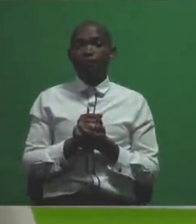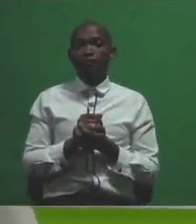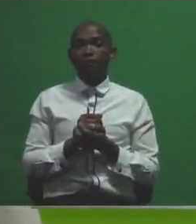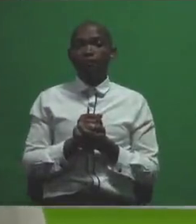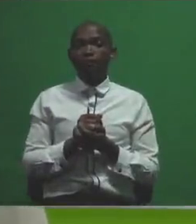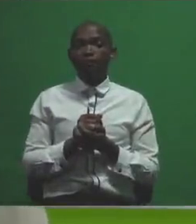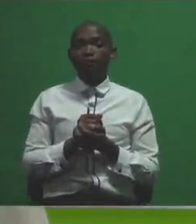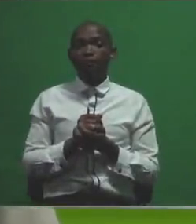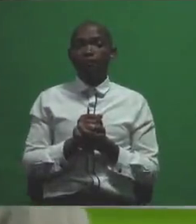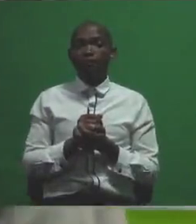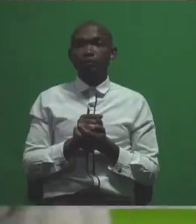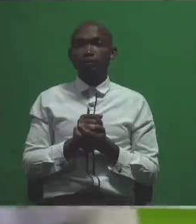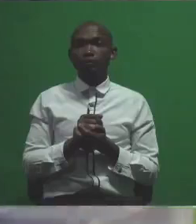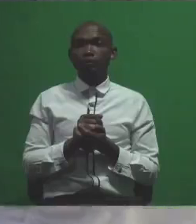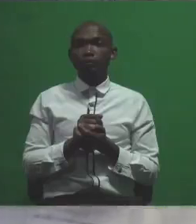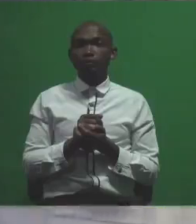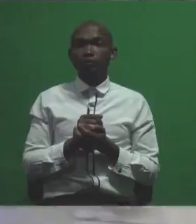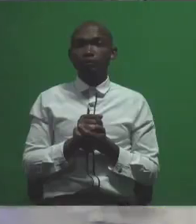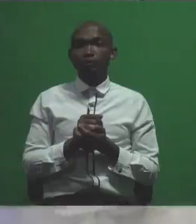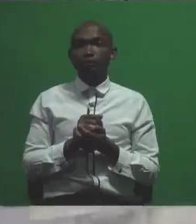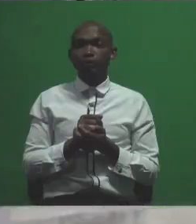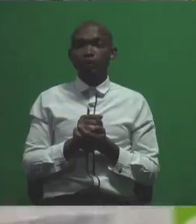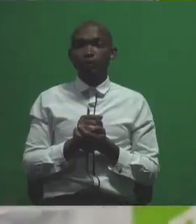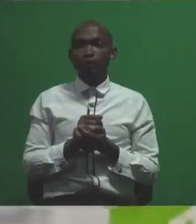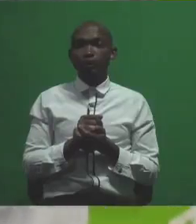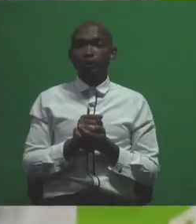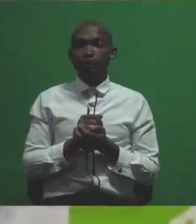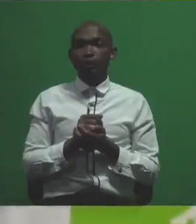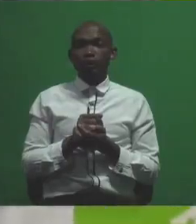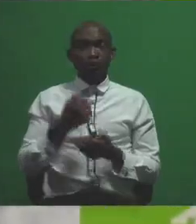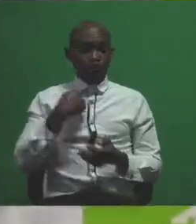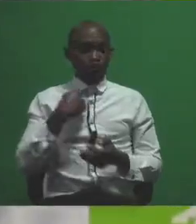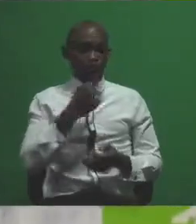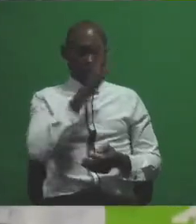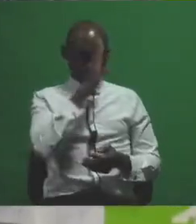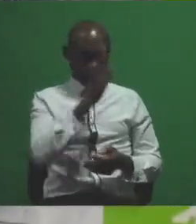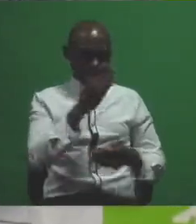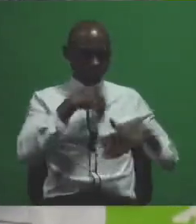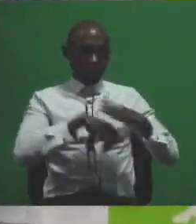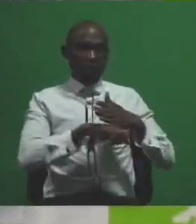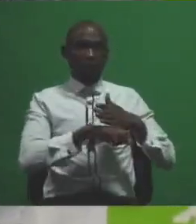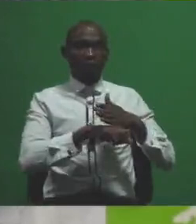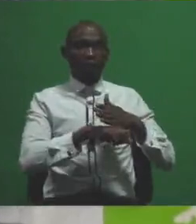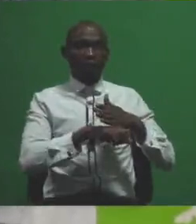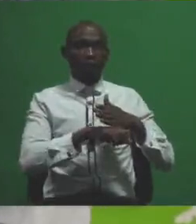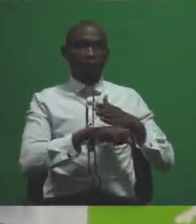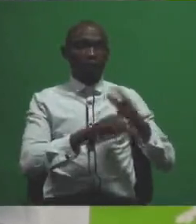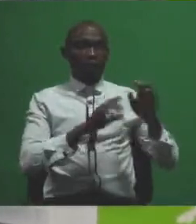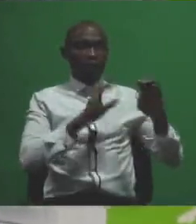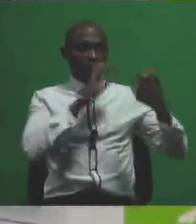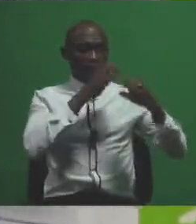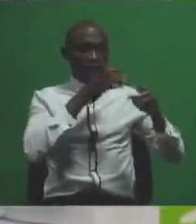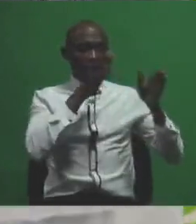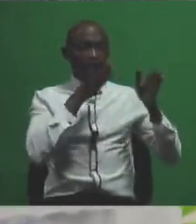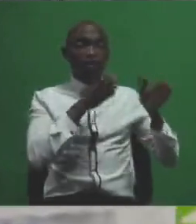We specify on chemistry laboratory features. Which are features? First of